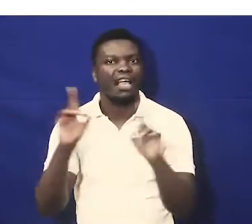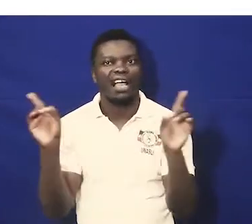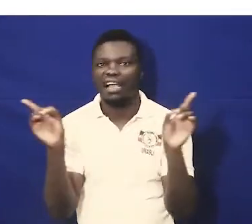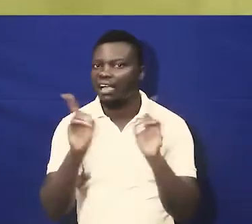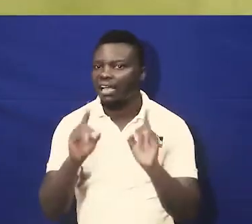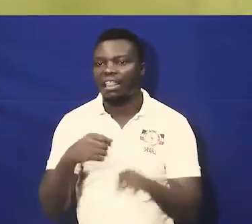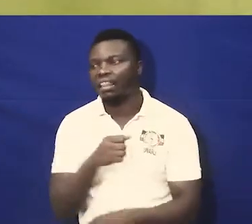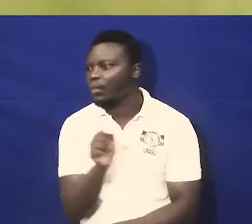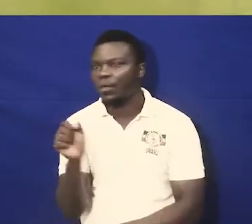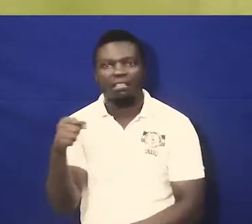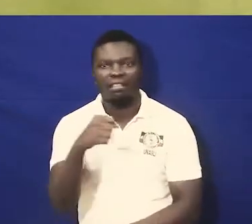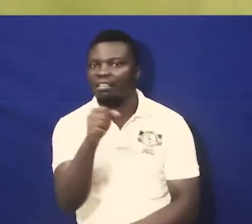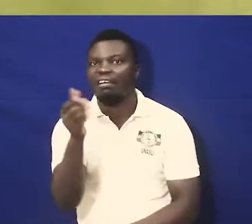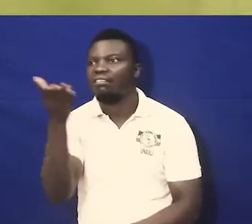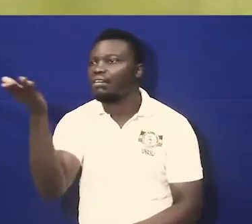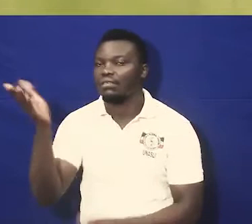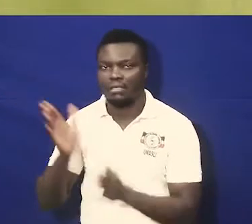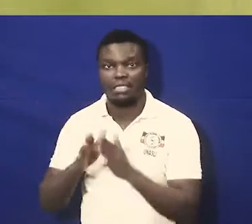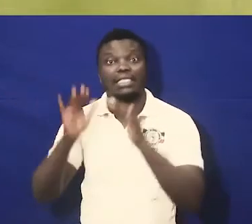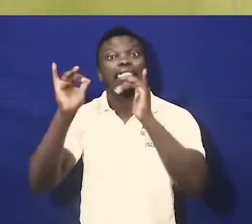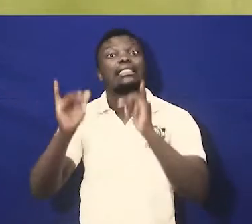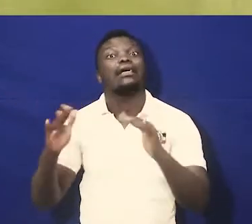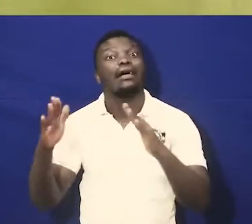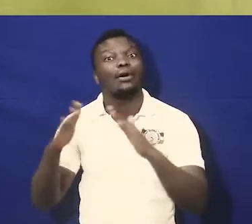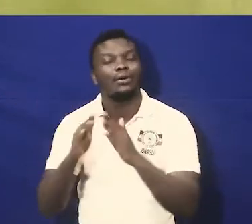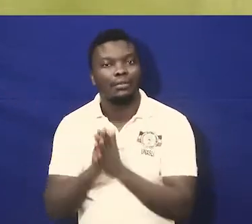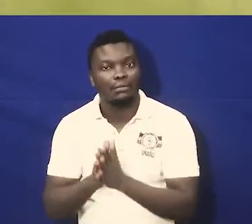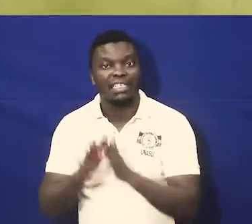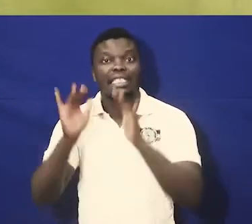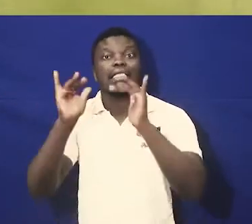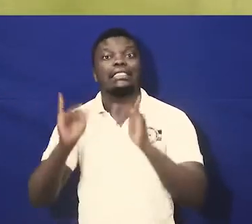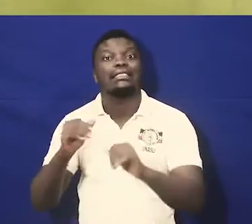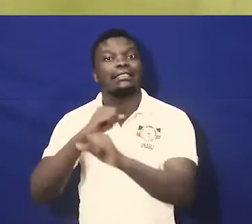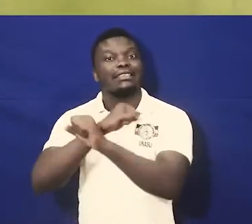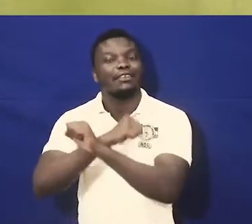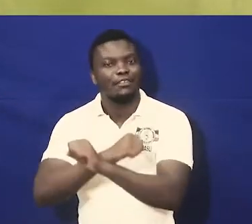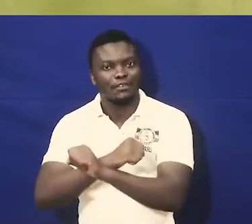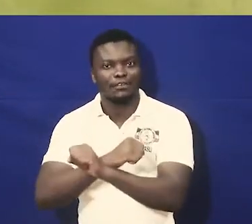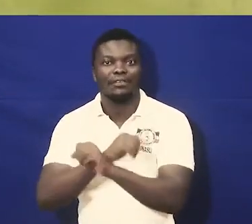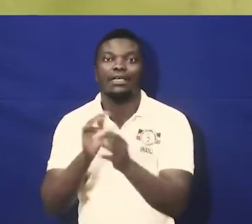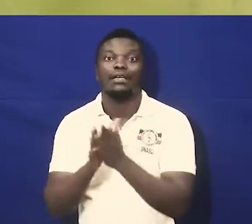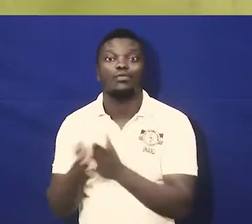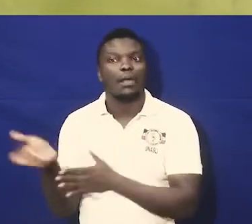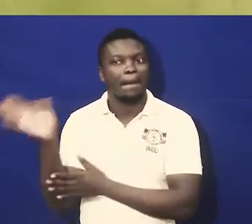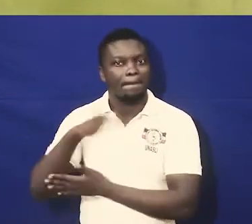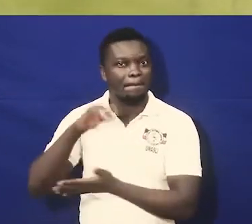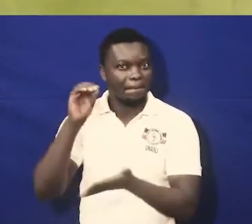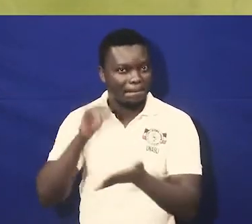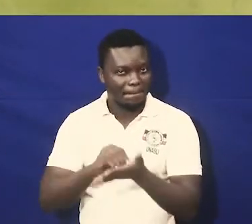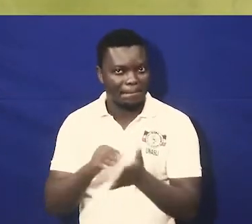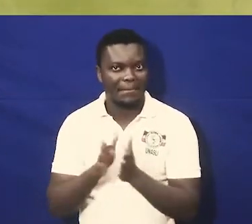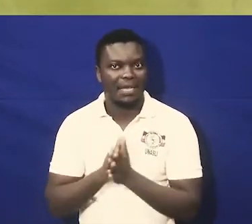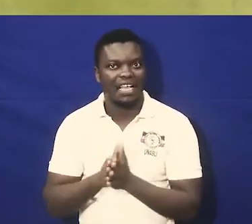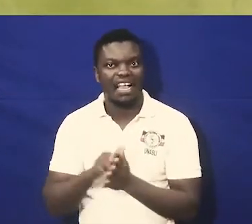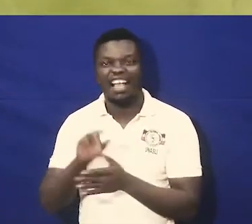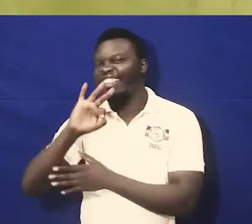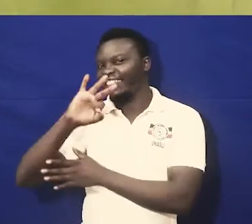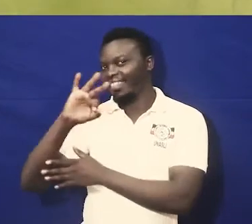loiter anywhere. Stay home, stay safe. We will be back with